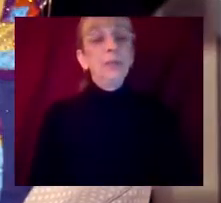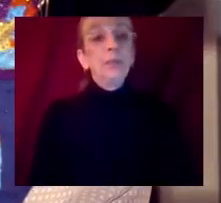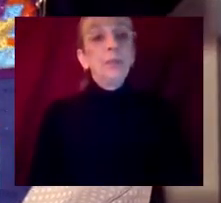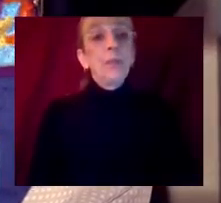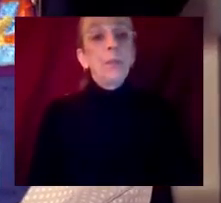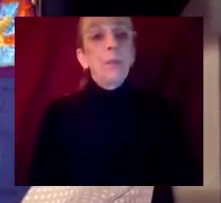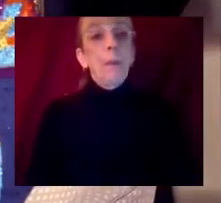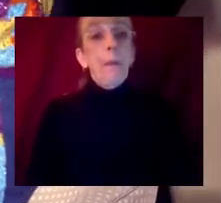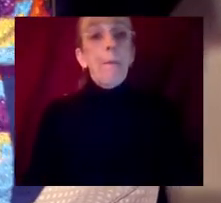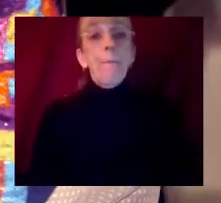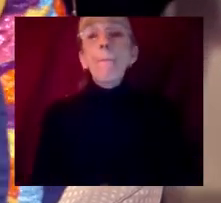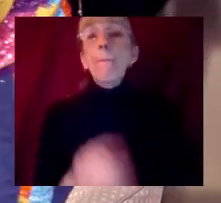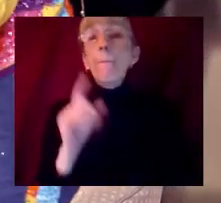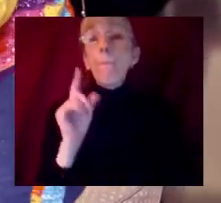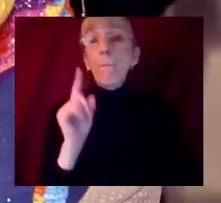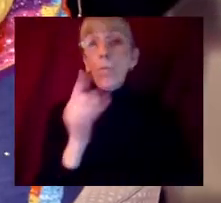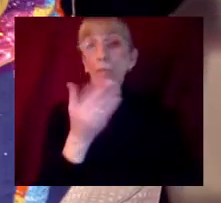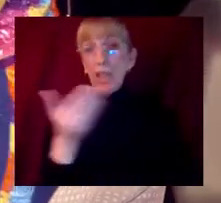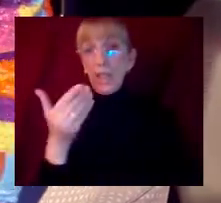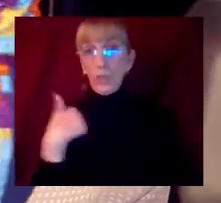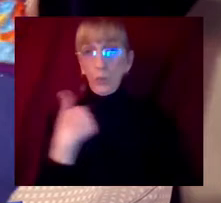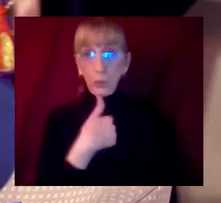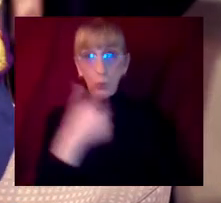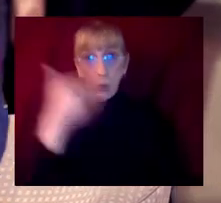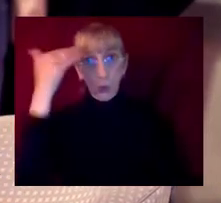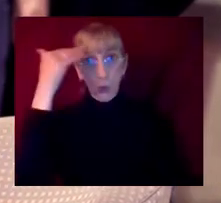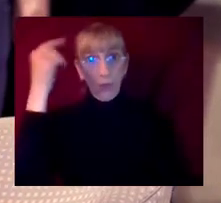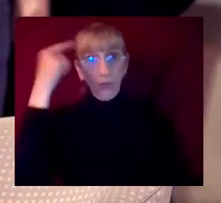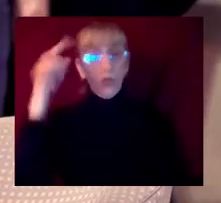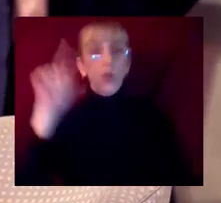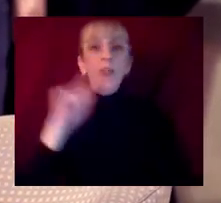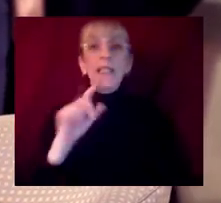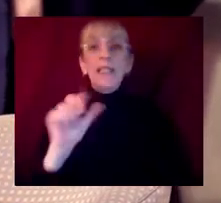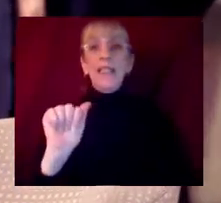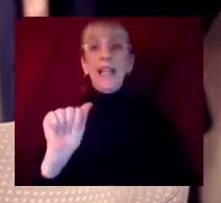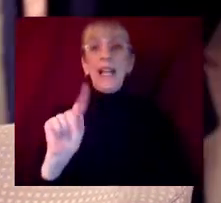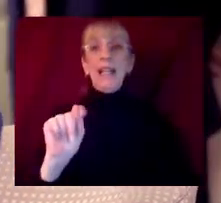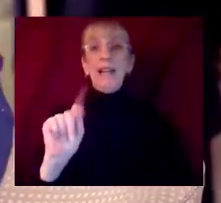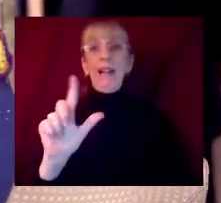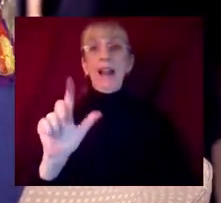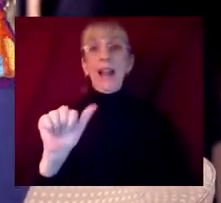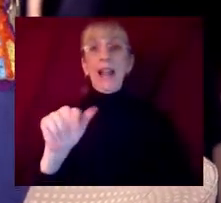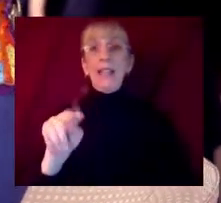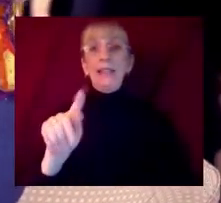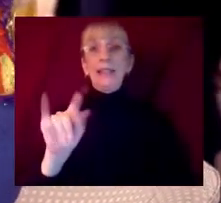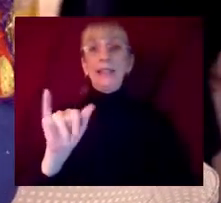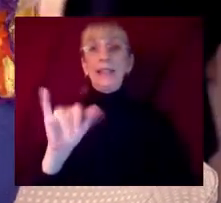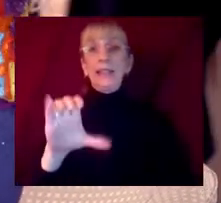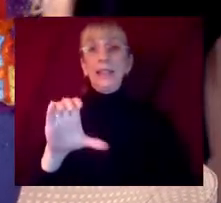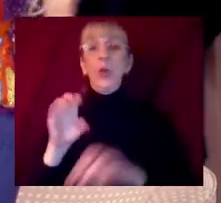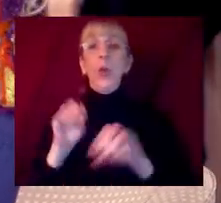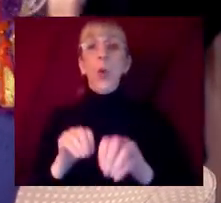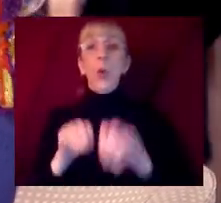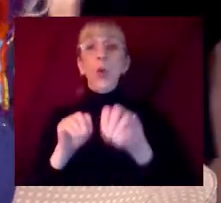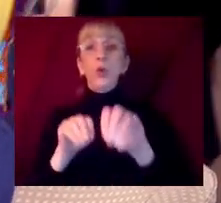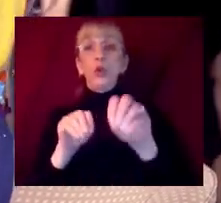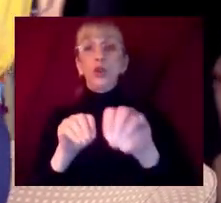One of the things we're known for in Delaware is our Atlantic Ocean beaches. Okay. We have some people here from Sussex